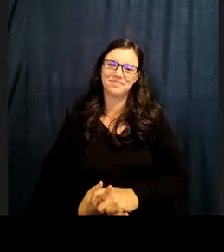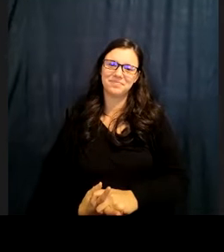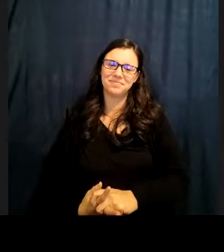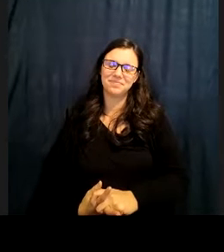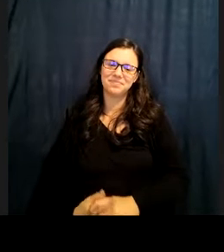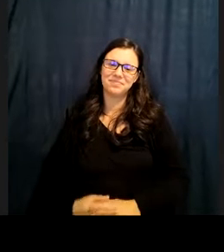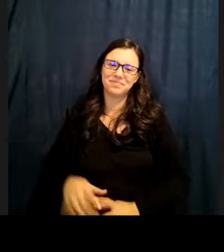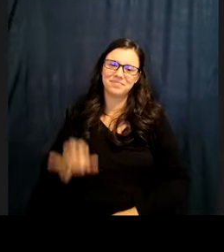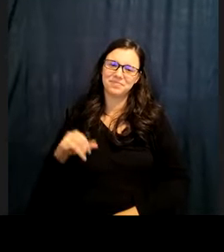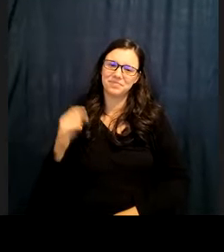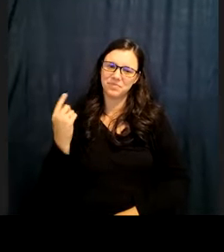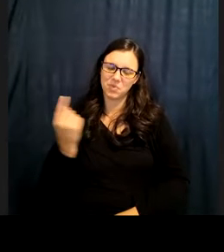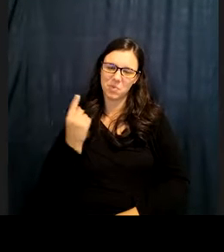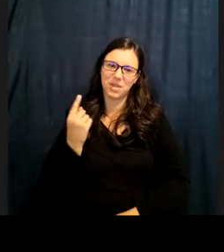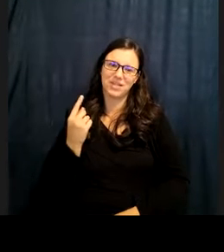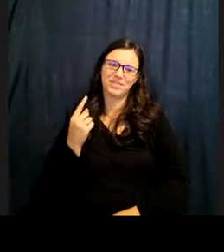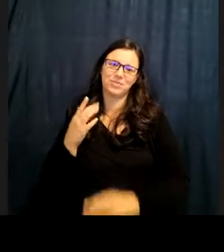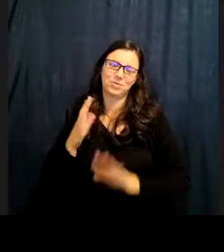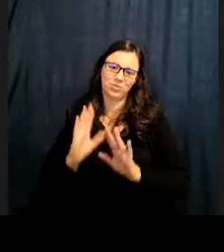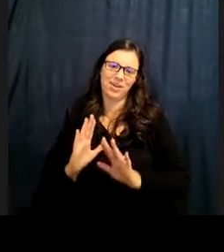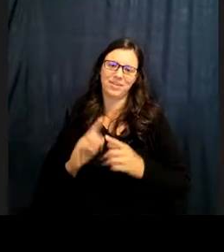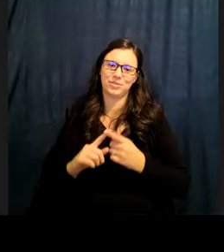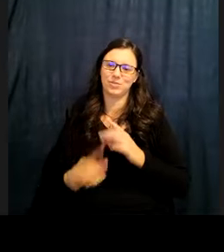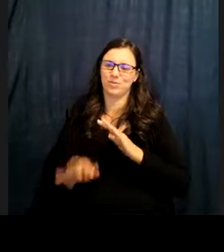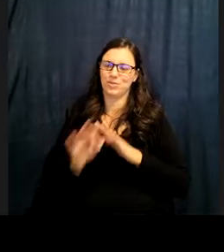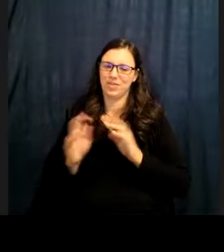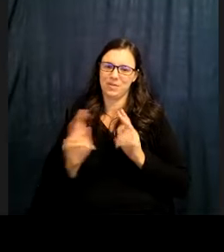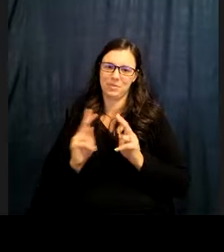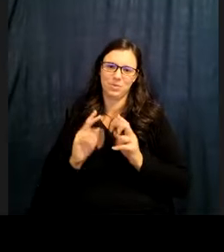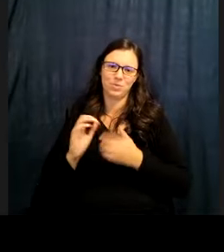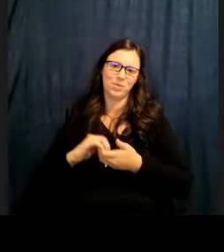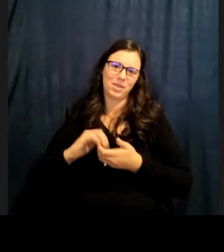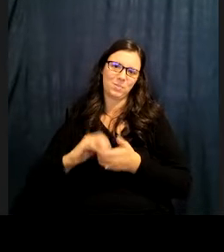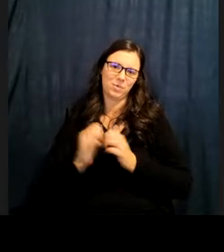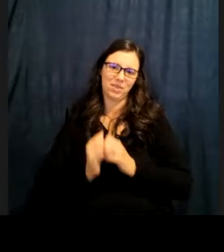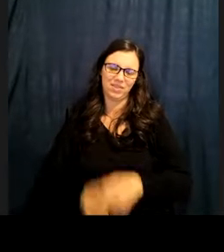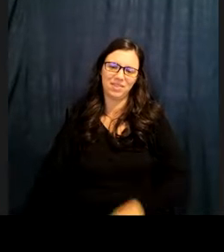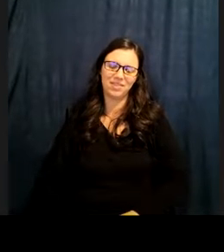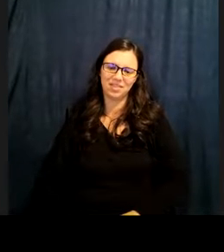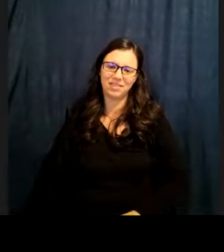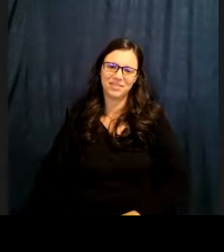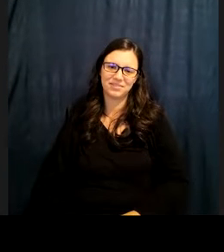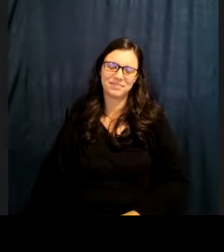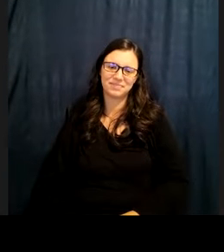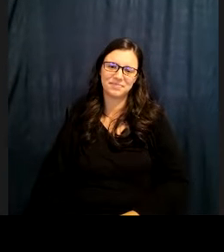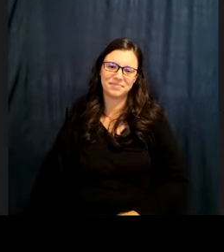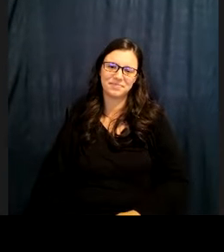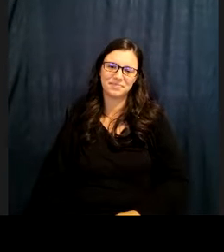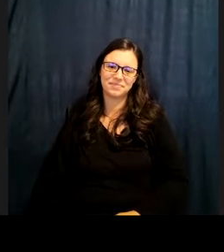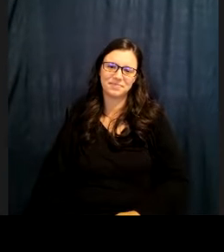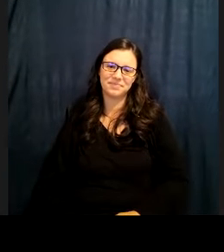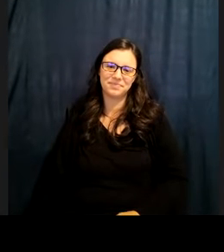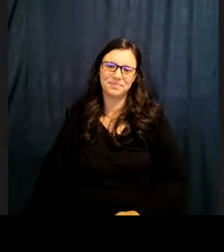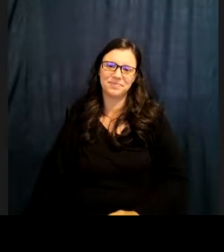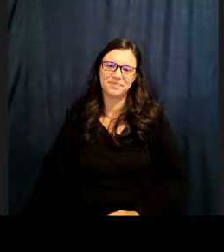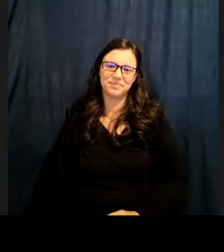It's always great to find people to collaborate with one way or another. It's